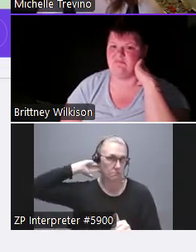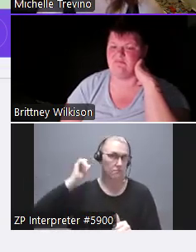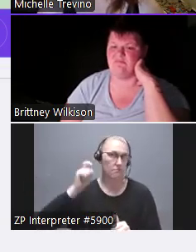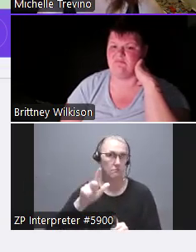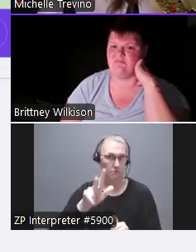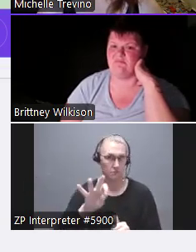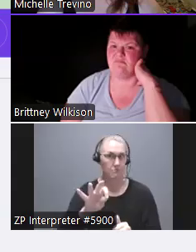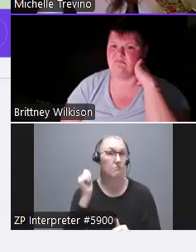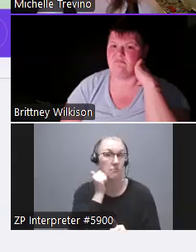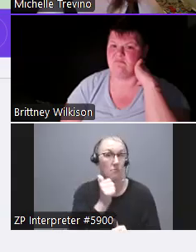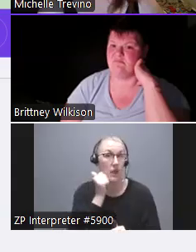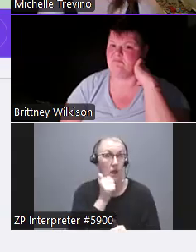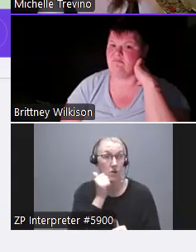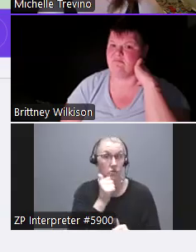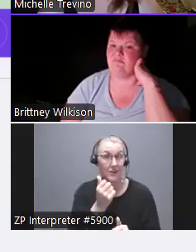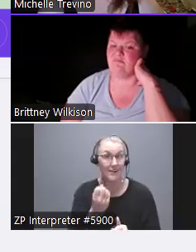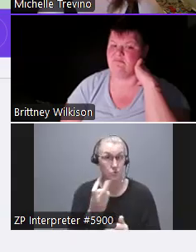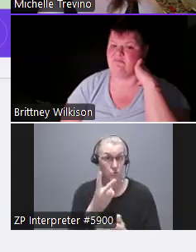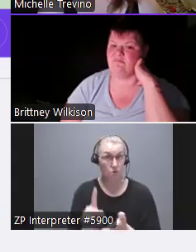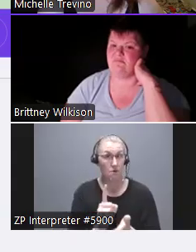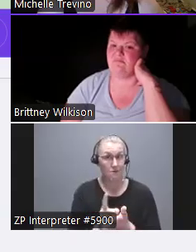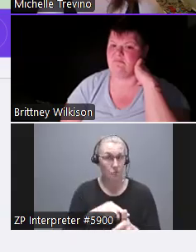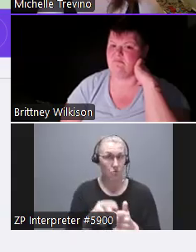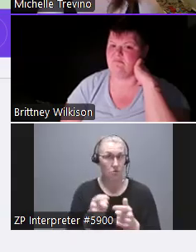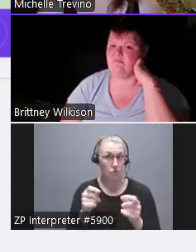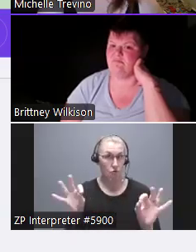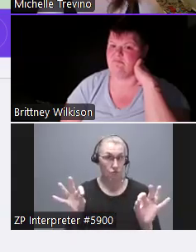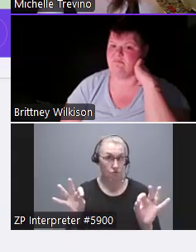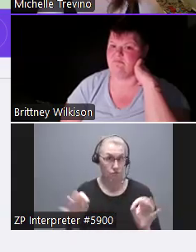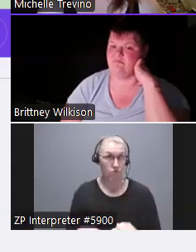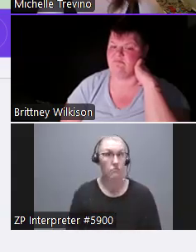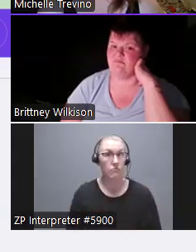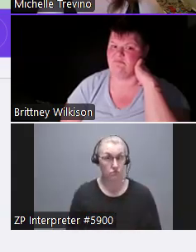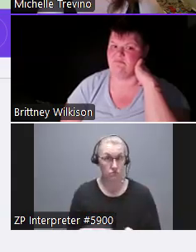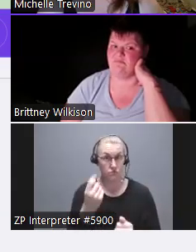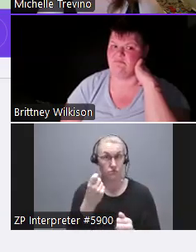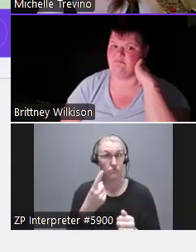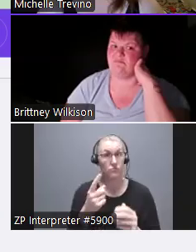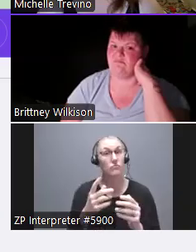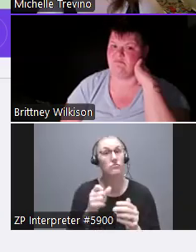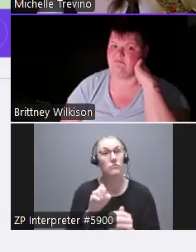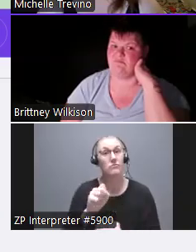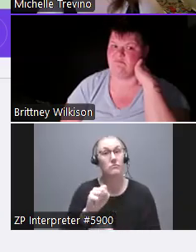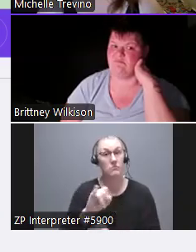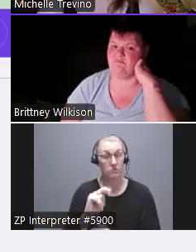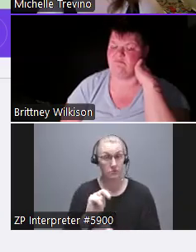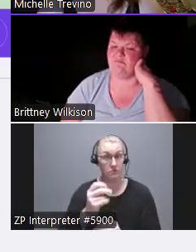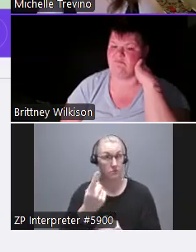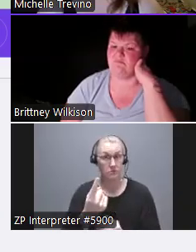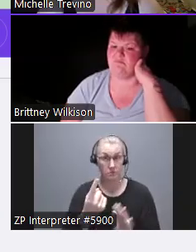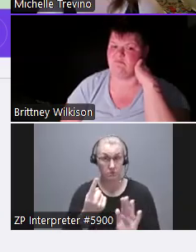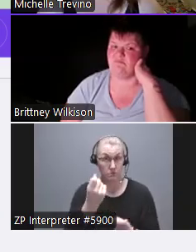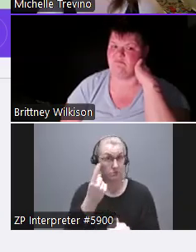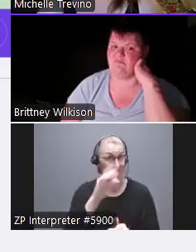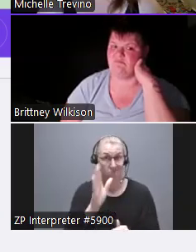day for 12 hours and then took it off. Okay. Session 1, she had never had X39 on